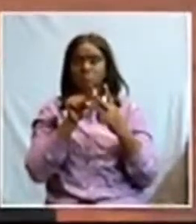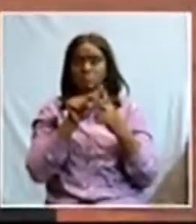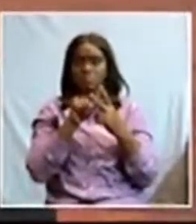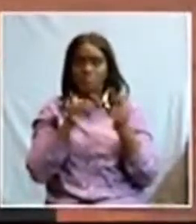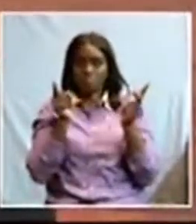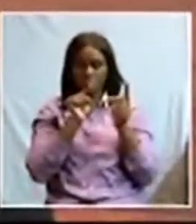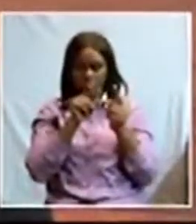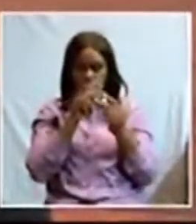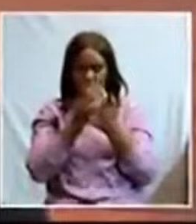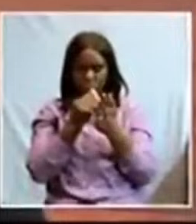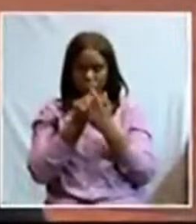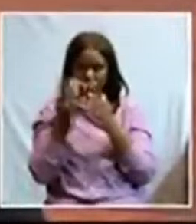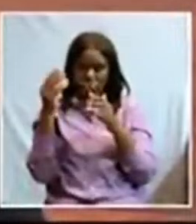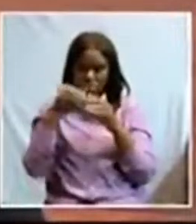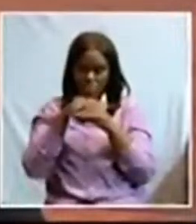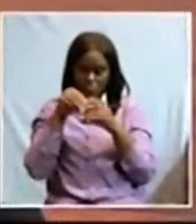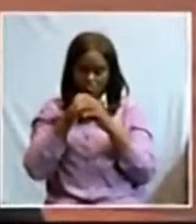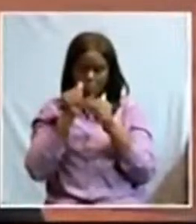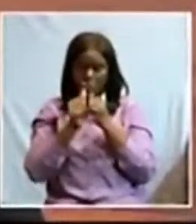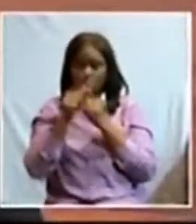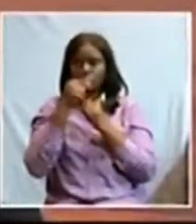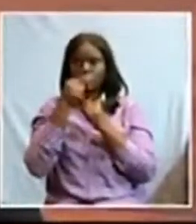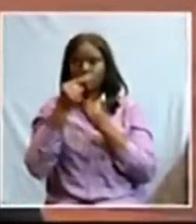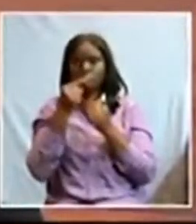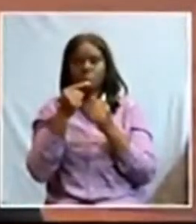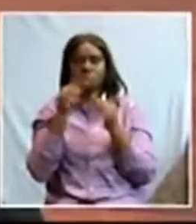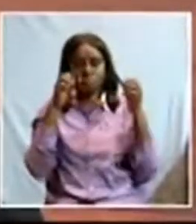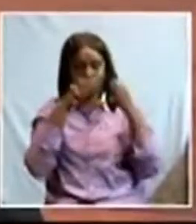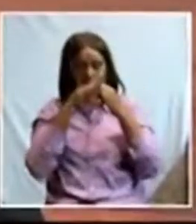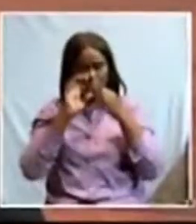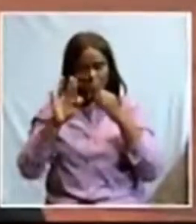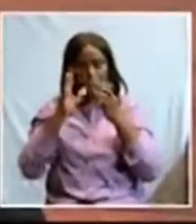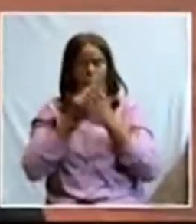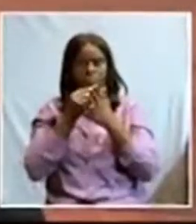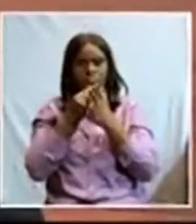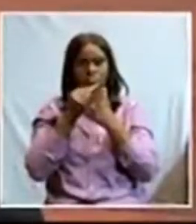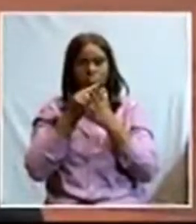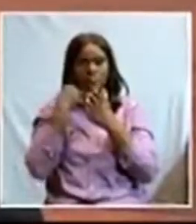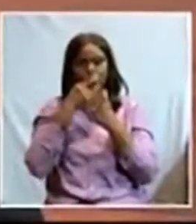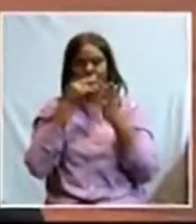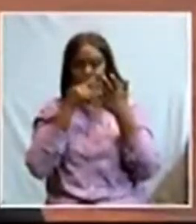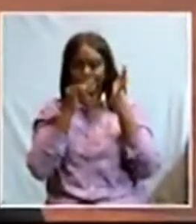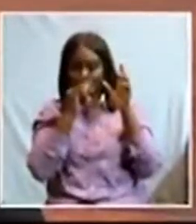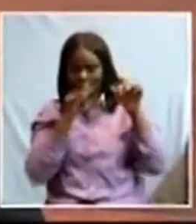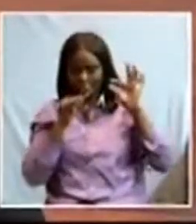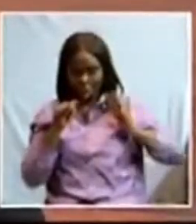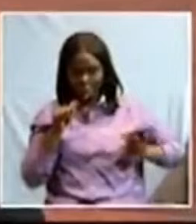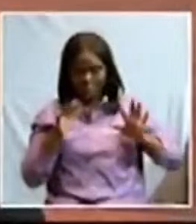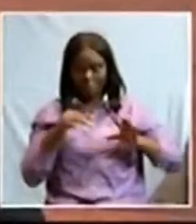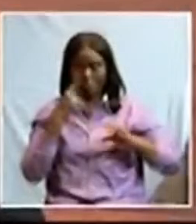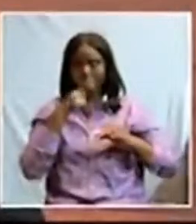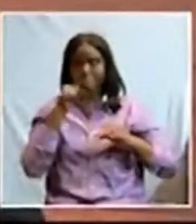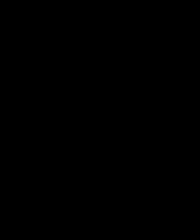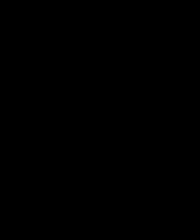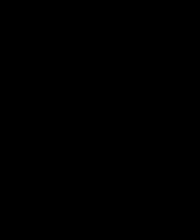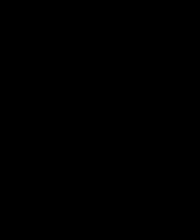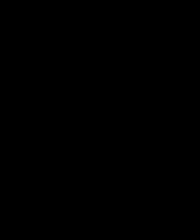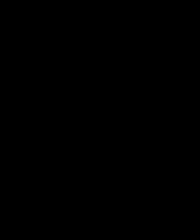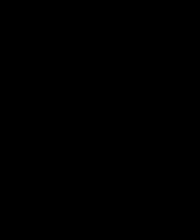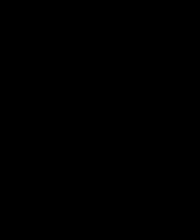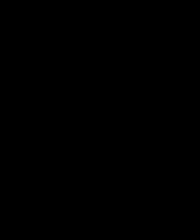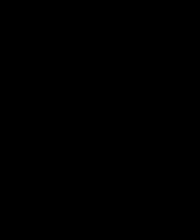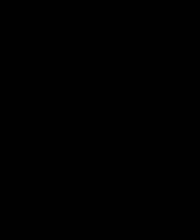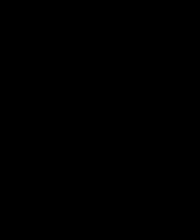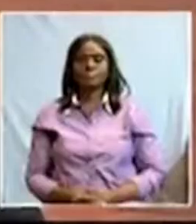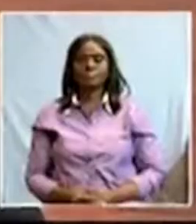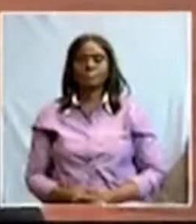when this money comes, which you are saying is maybe bank's money, who identify the beneficiaries? This is not a council through